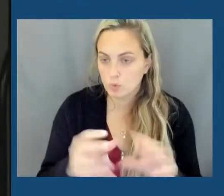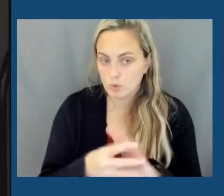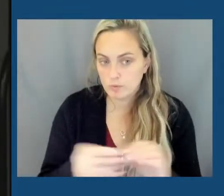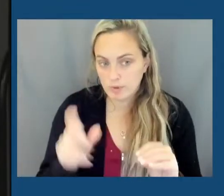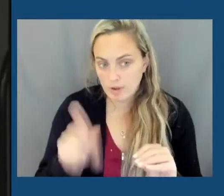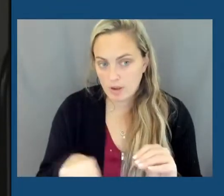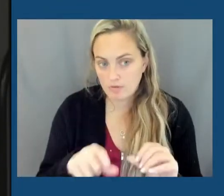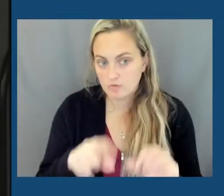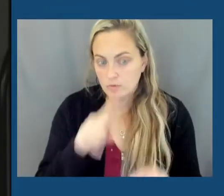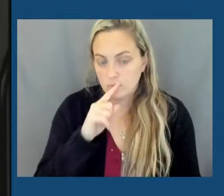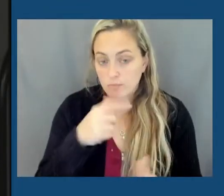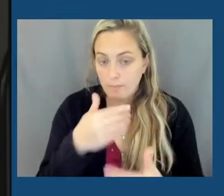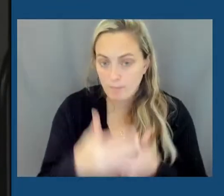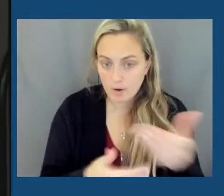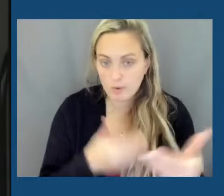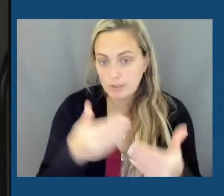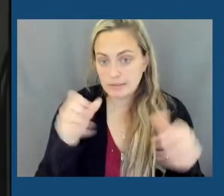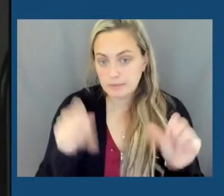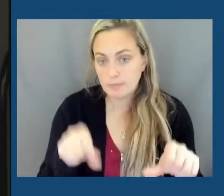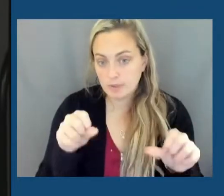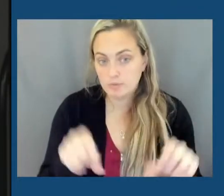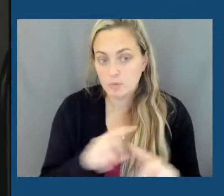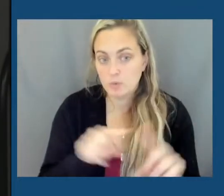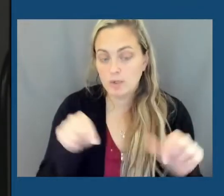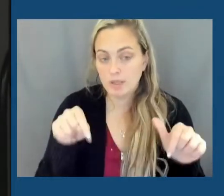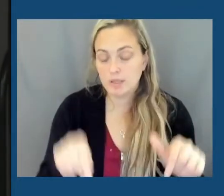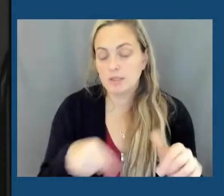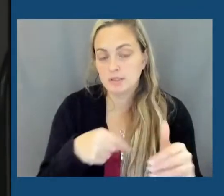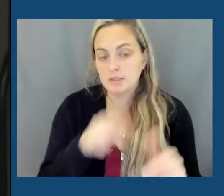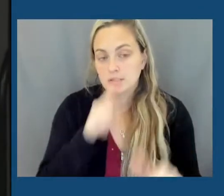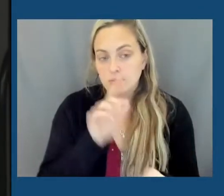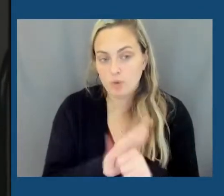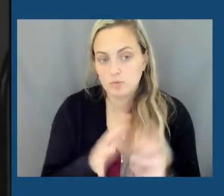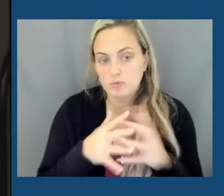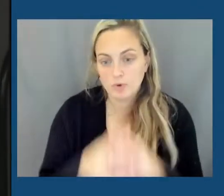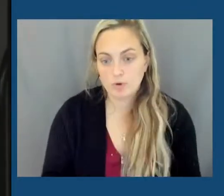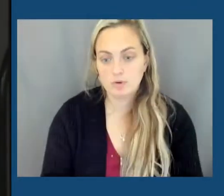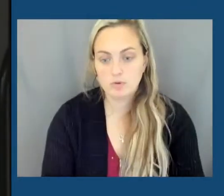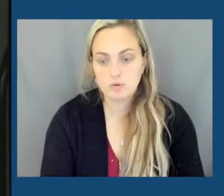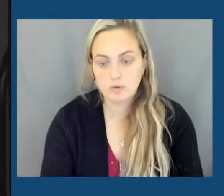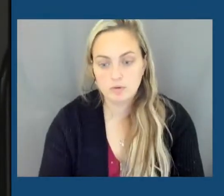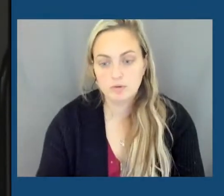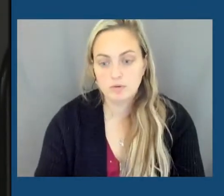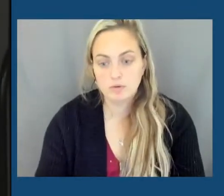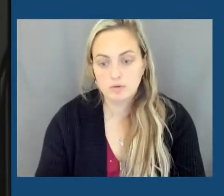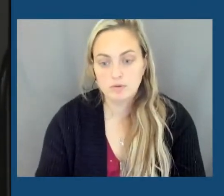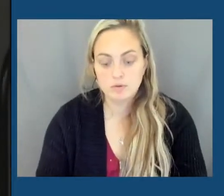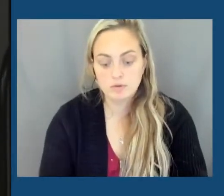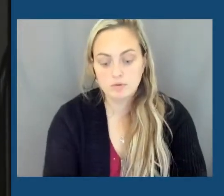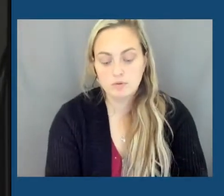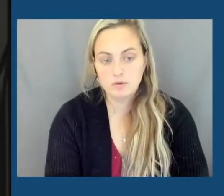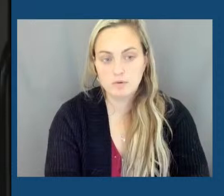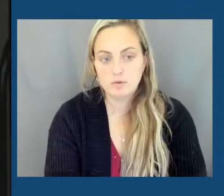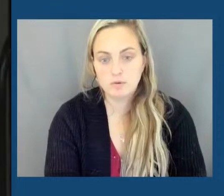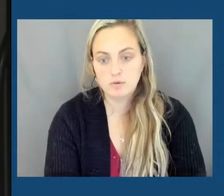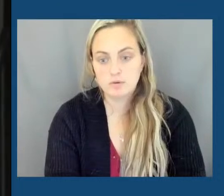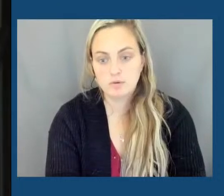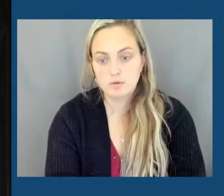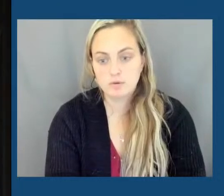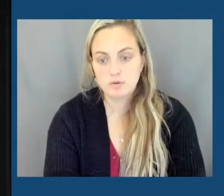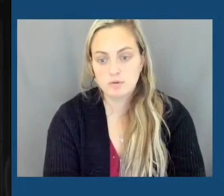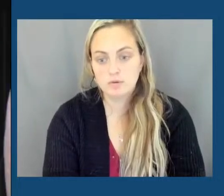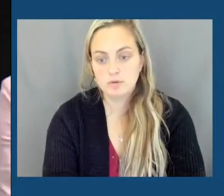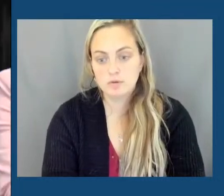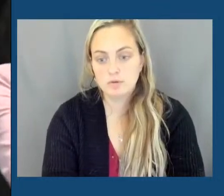that progress is possible, and this is the promise of America. Thank you. Thank you.